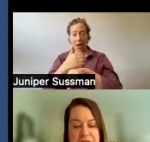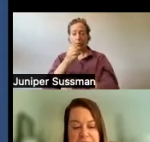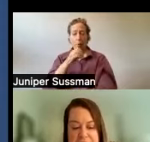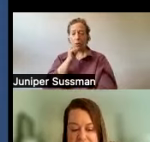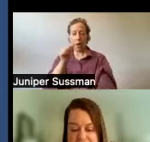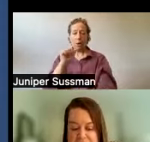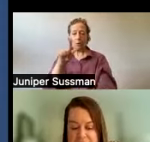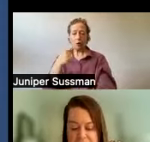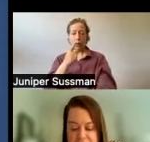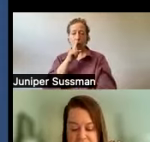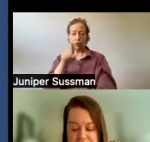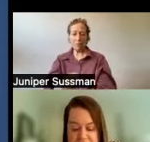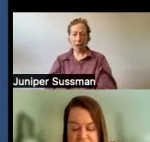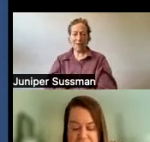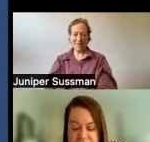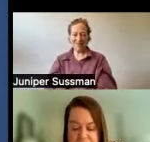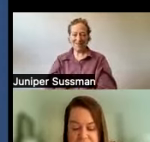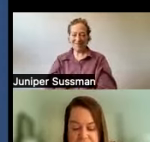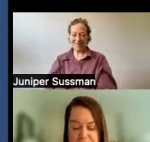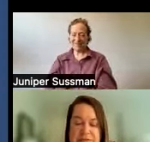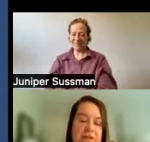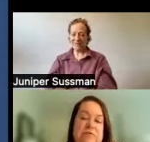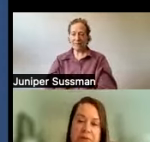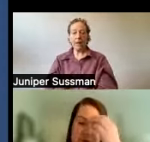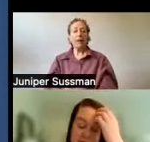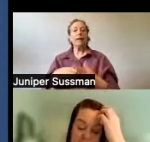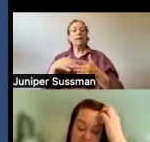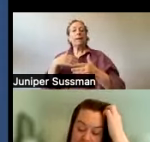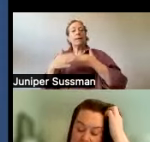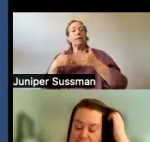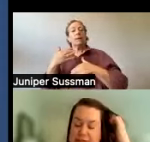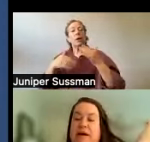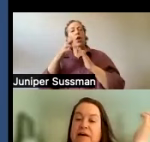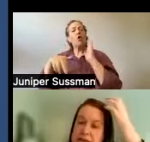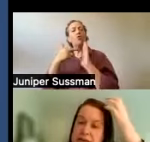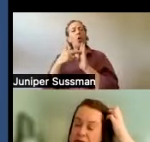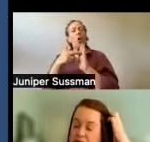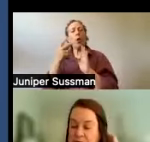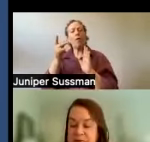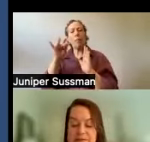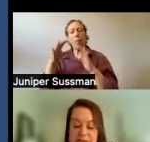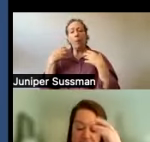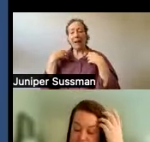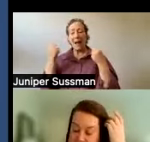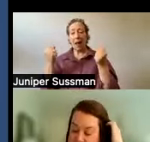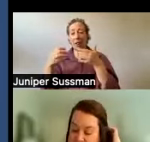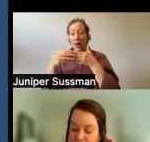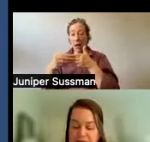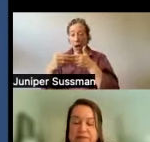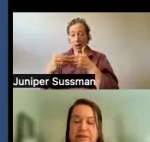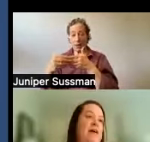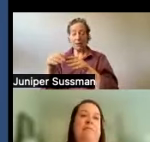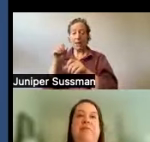I'm curious, I'll take this a little bit further, sort of to focus on the role of public health guidance in workplace accommodations